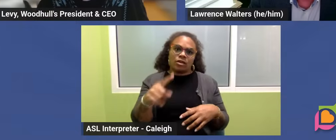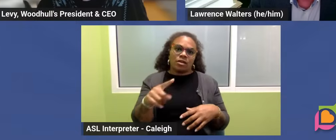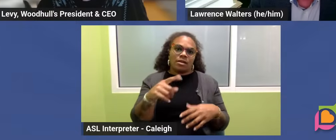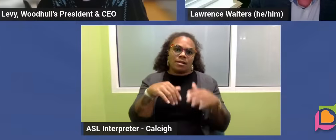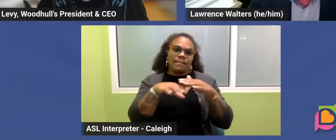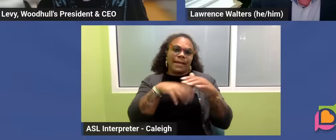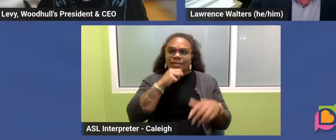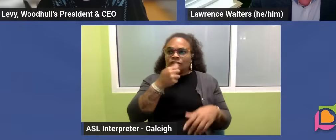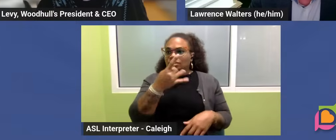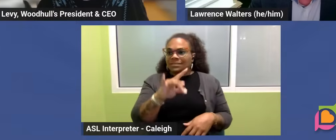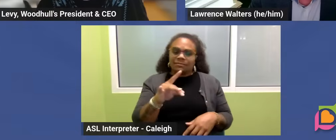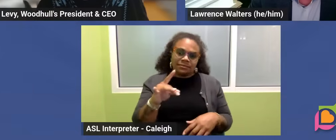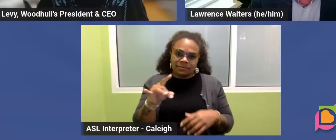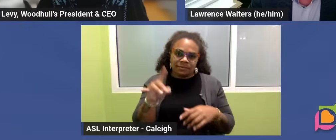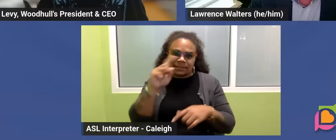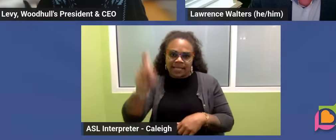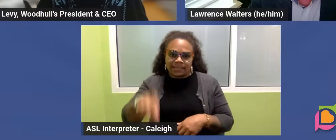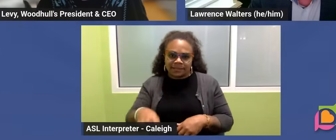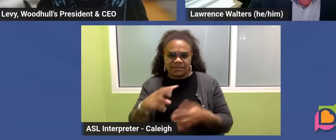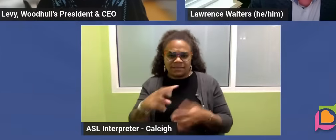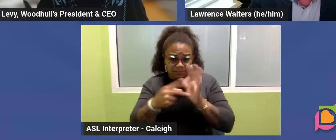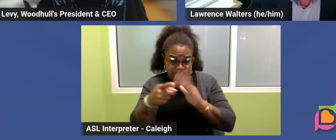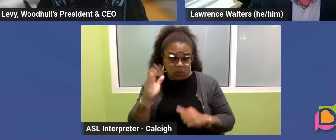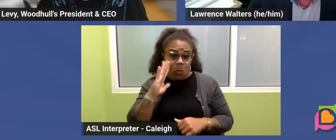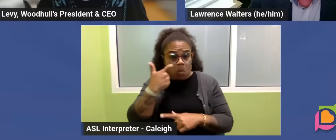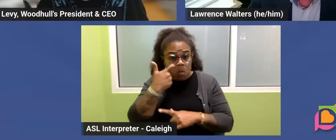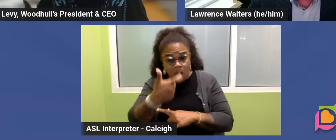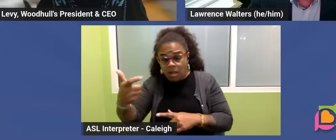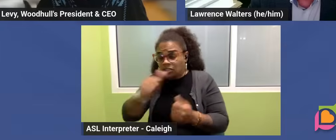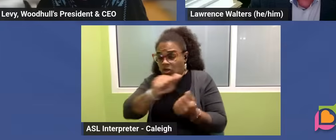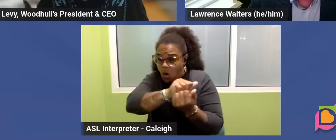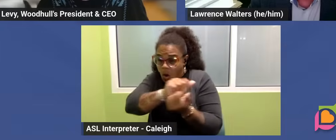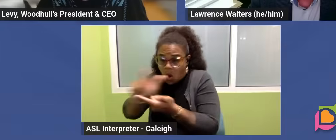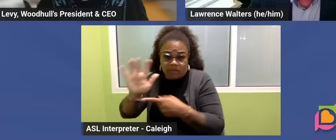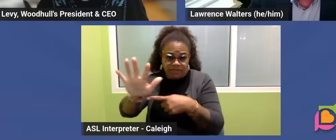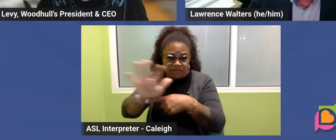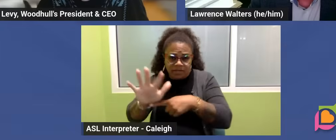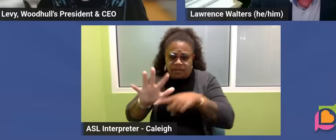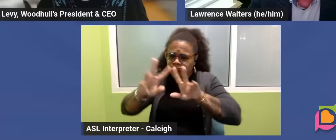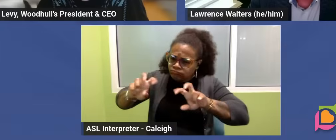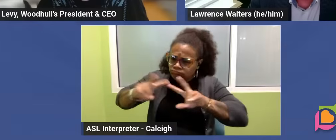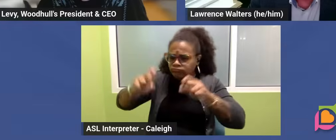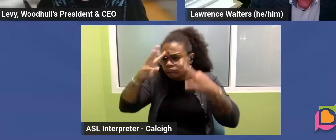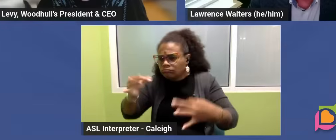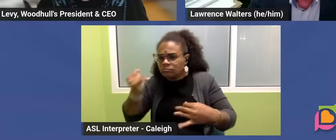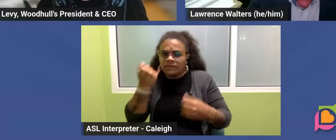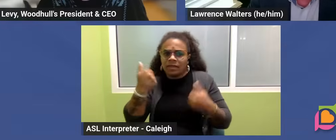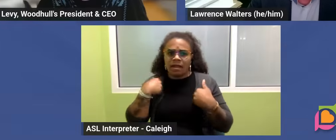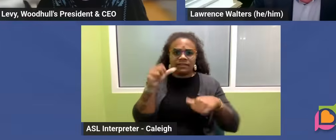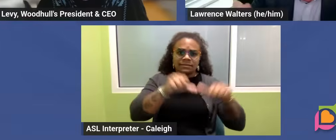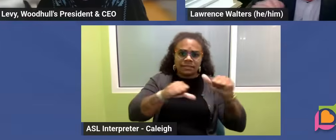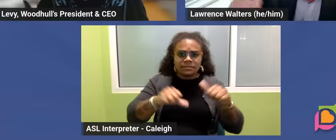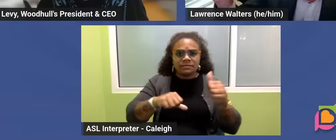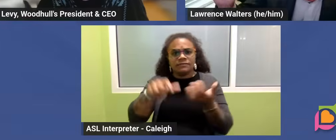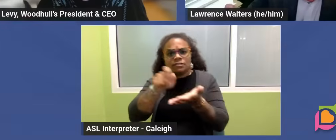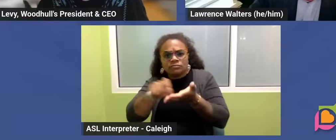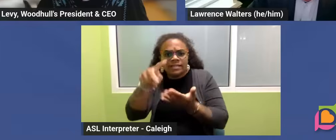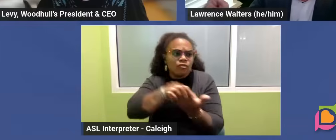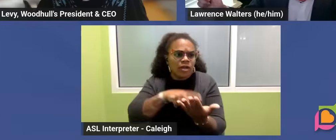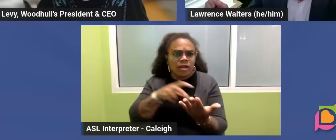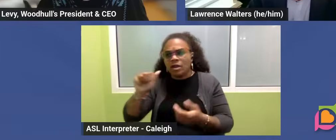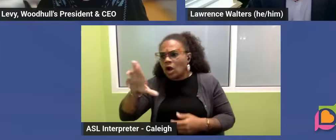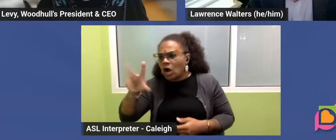every video and evaluate it for the purposes of having serious literary, artistic, scientific, or political value. And okay,